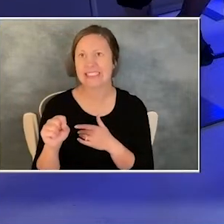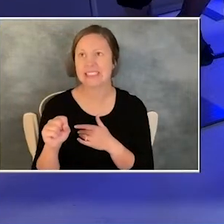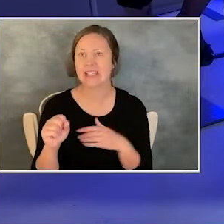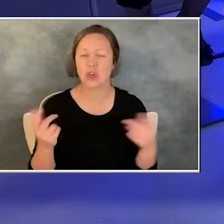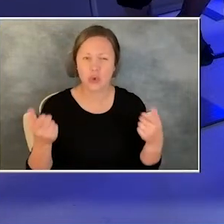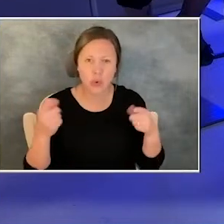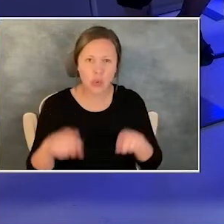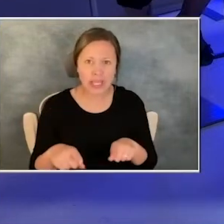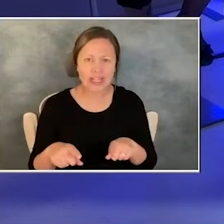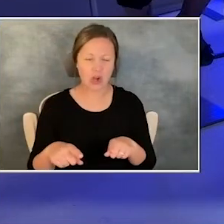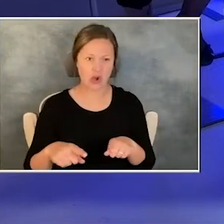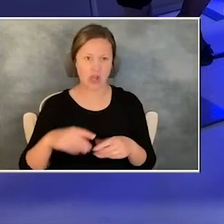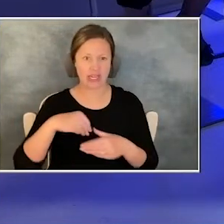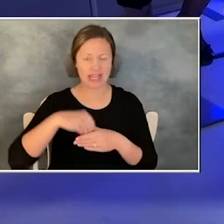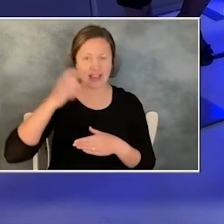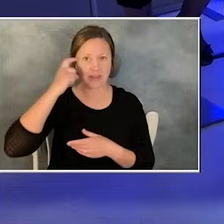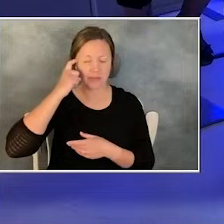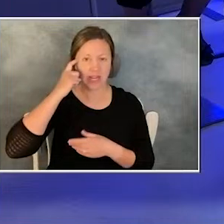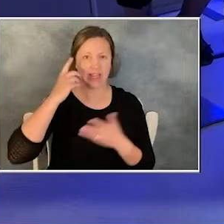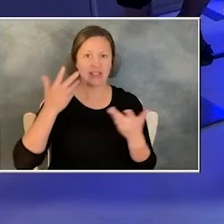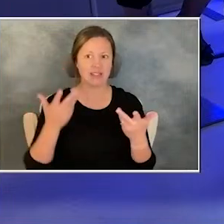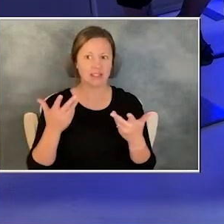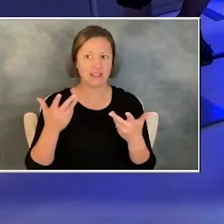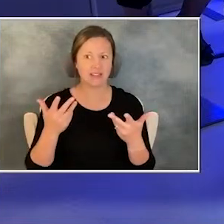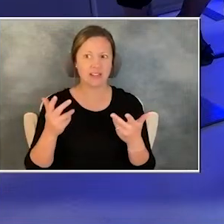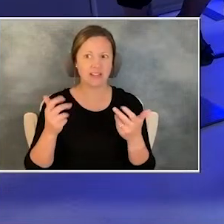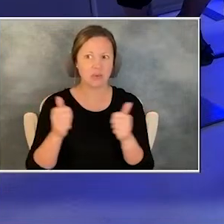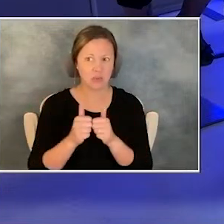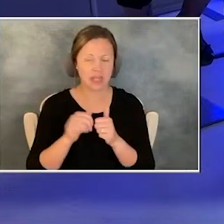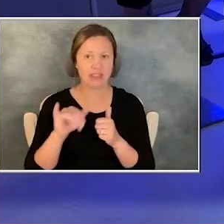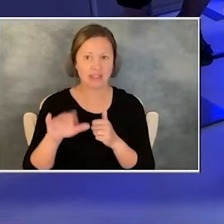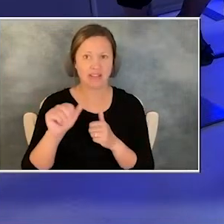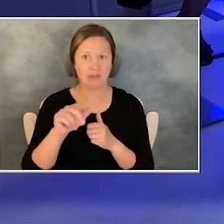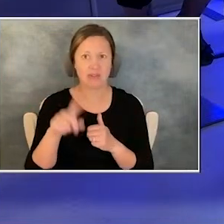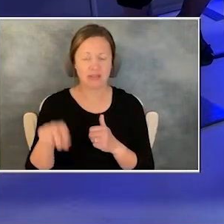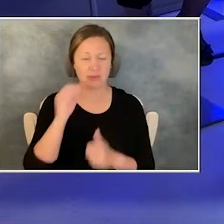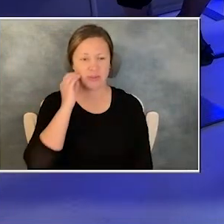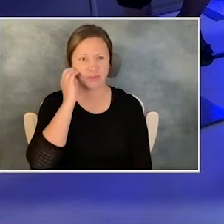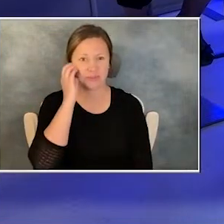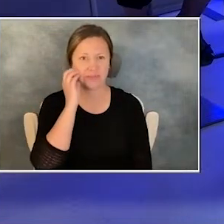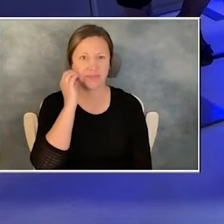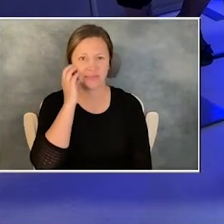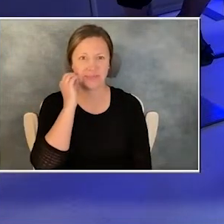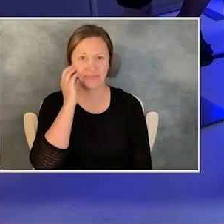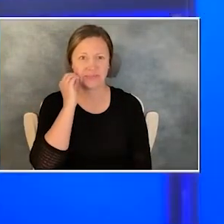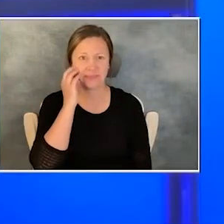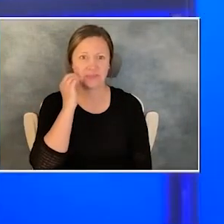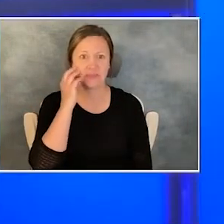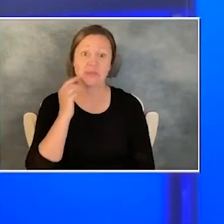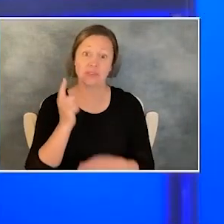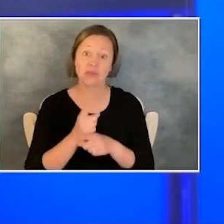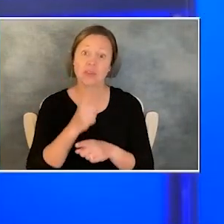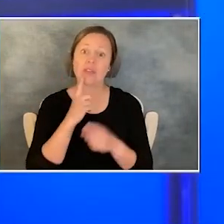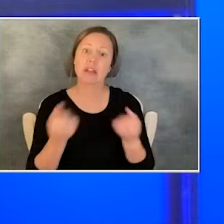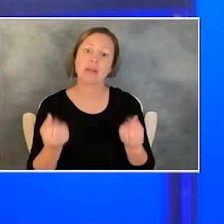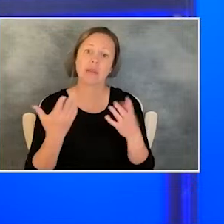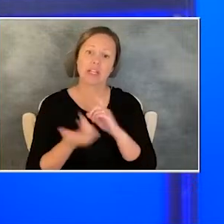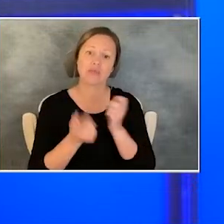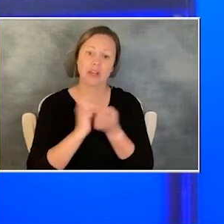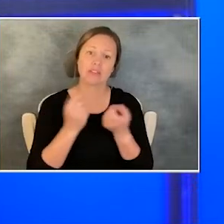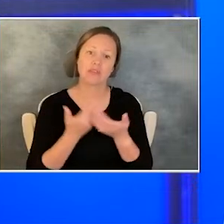specifically inside the brain Yeah. that is making this happen? Right. Well, there's a lot of changes that are happening in the brain when somebody